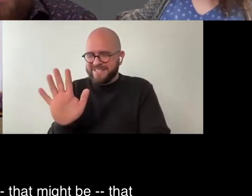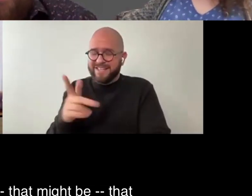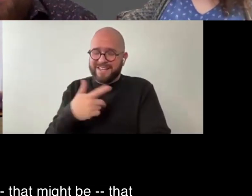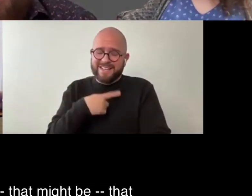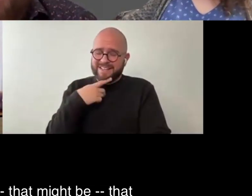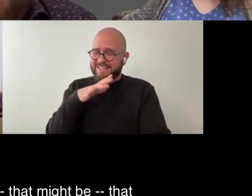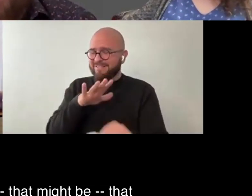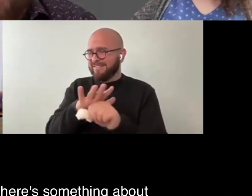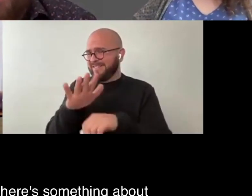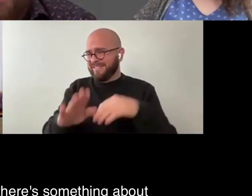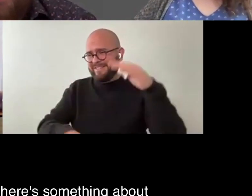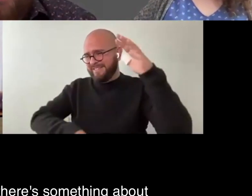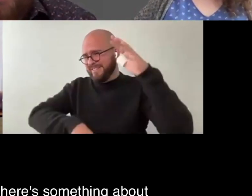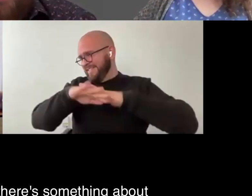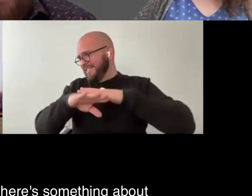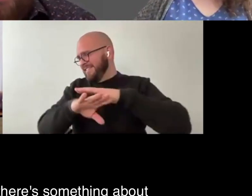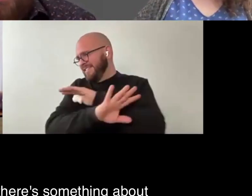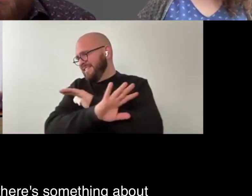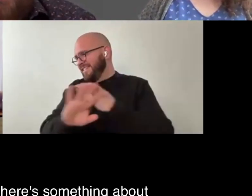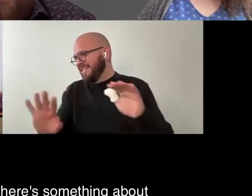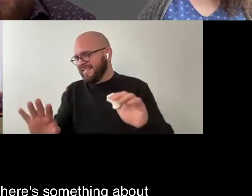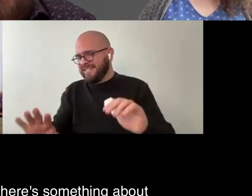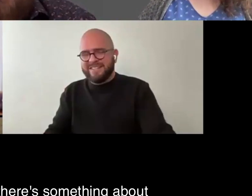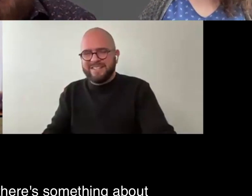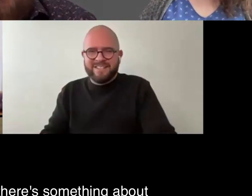the pinnacle. That truly. I mean,